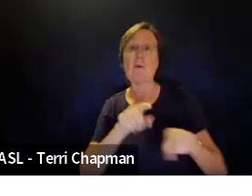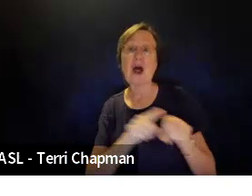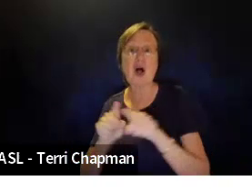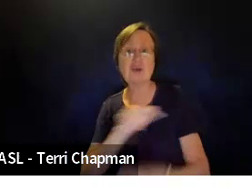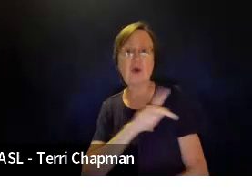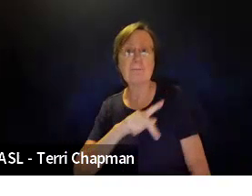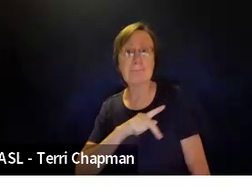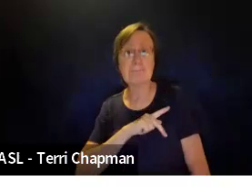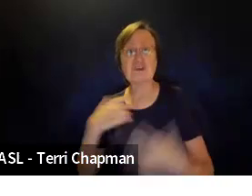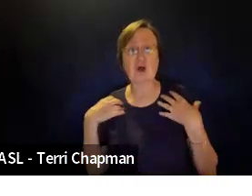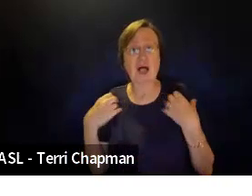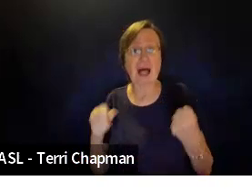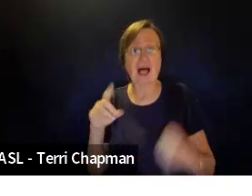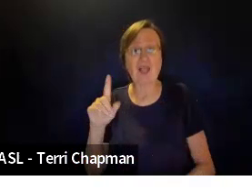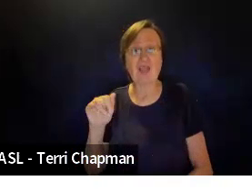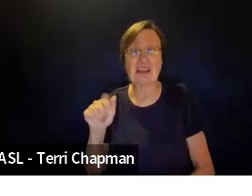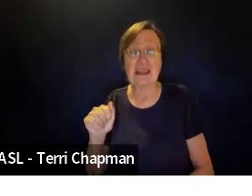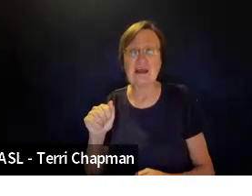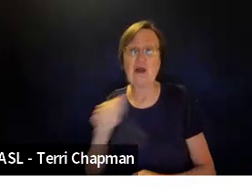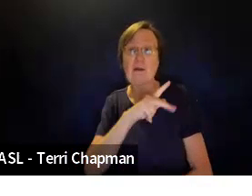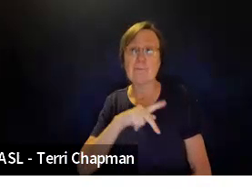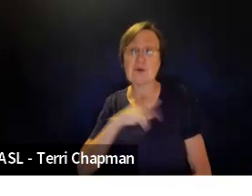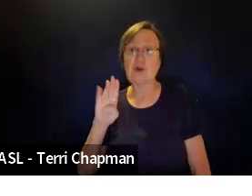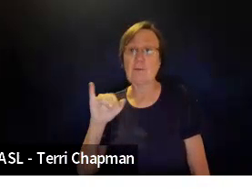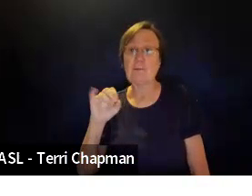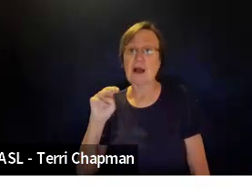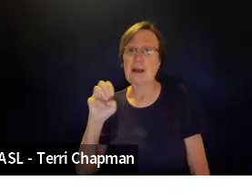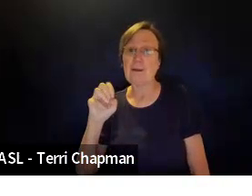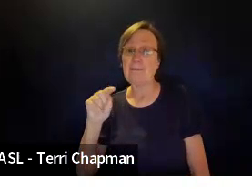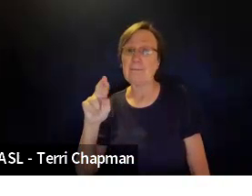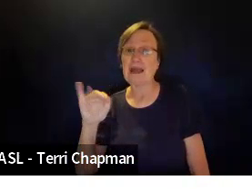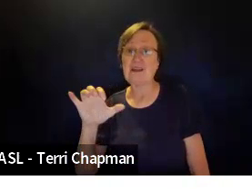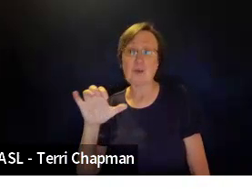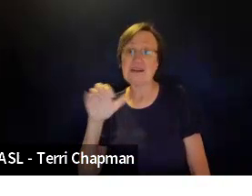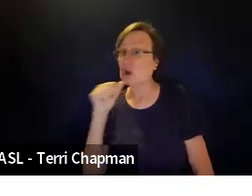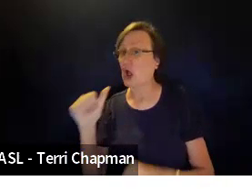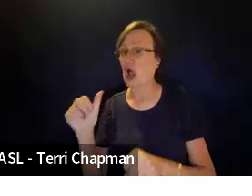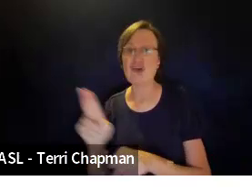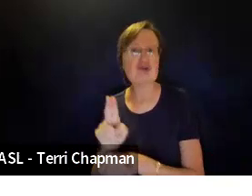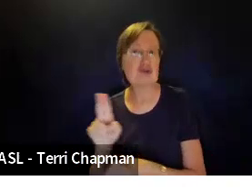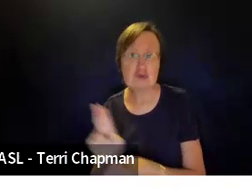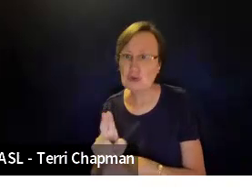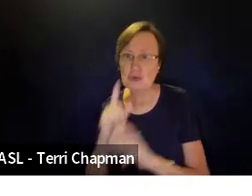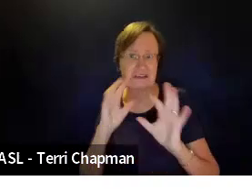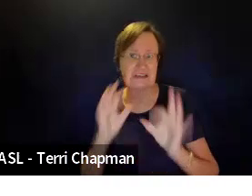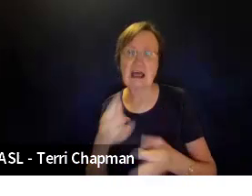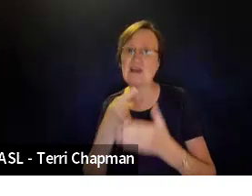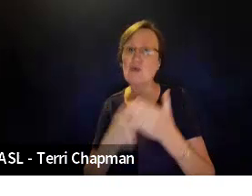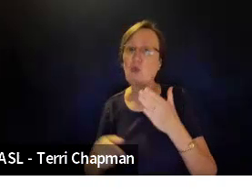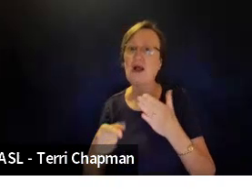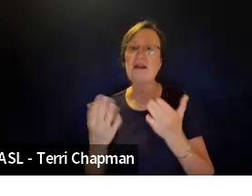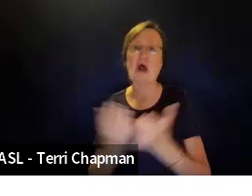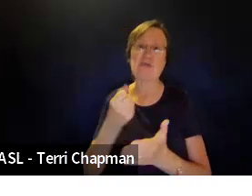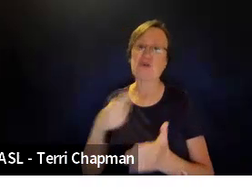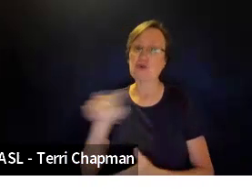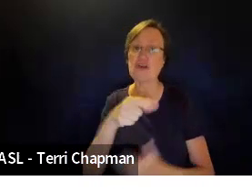biometrics are not used to decide what opportunities are available to you, what